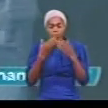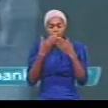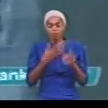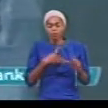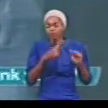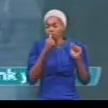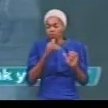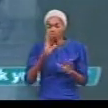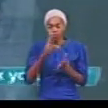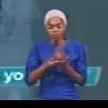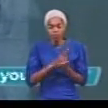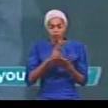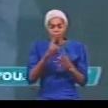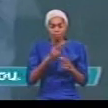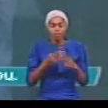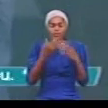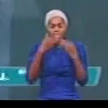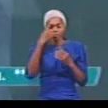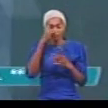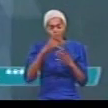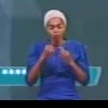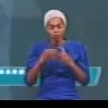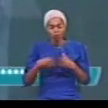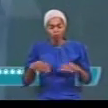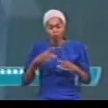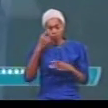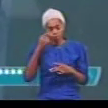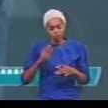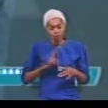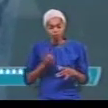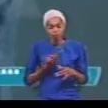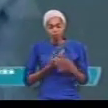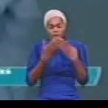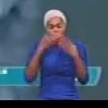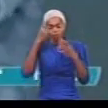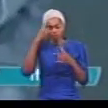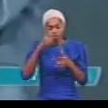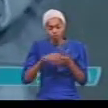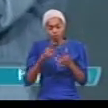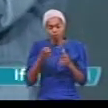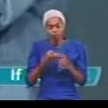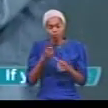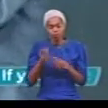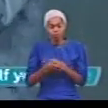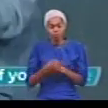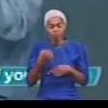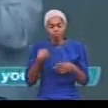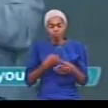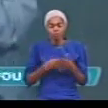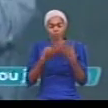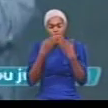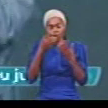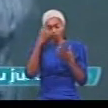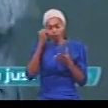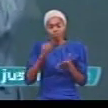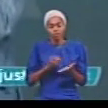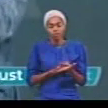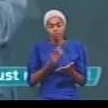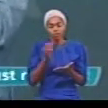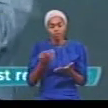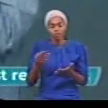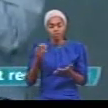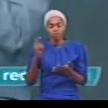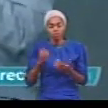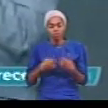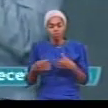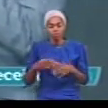name. Thank you for what you've done for us. Thank you for this first day. And we thank you, O God, for the glorious things you've done.